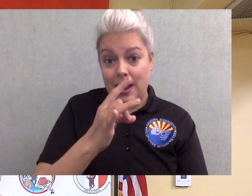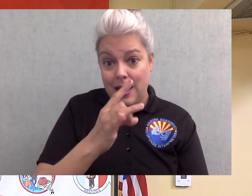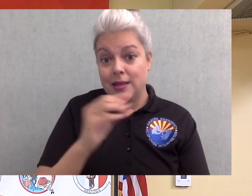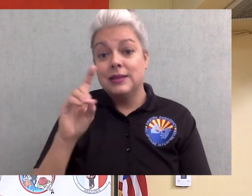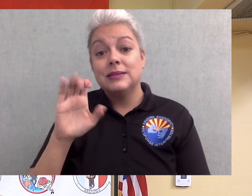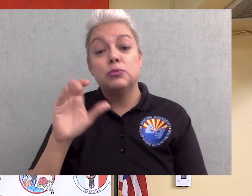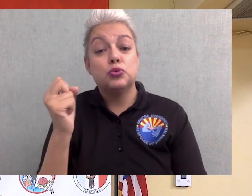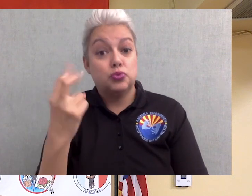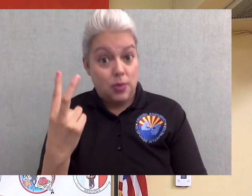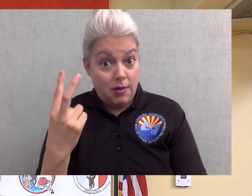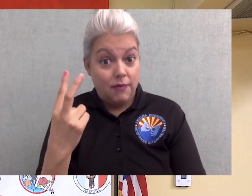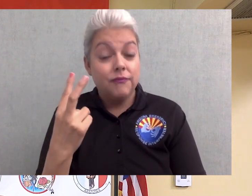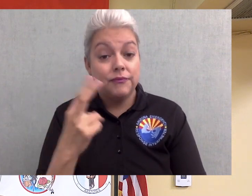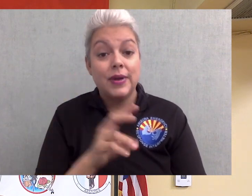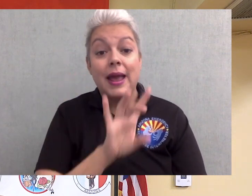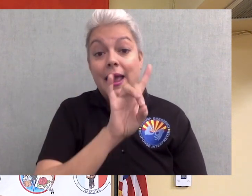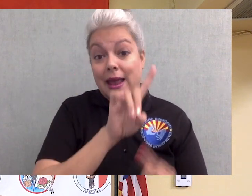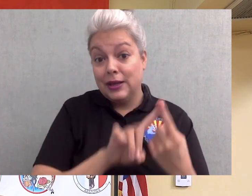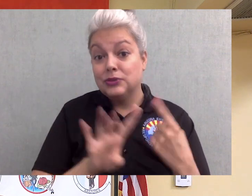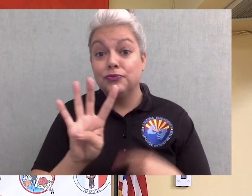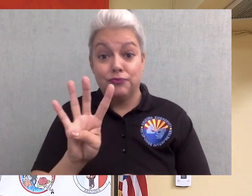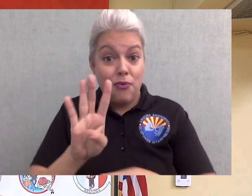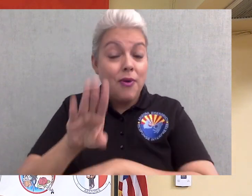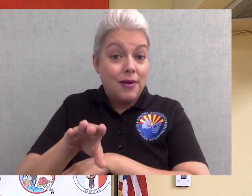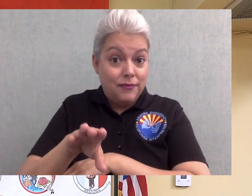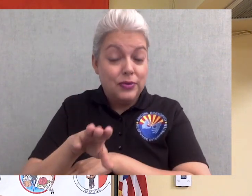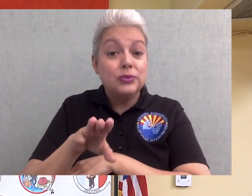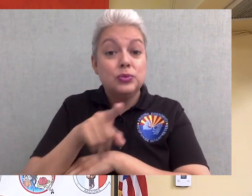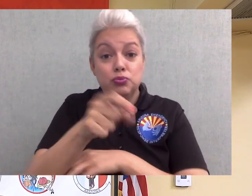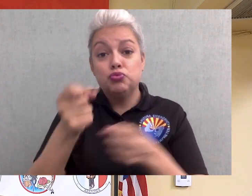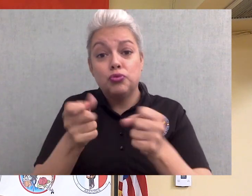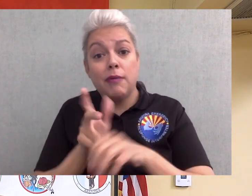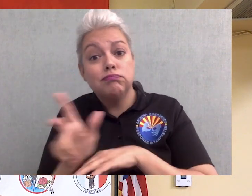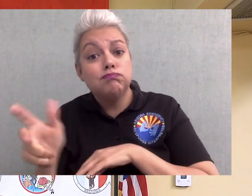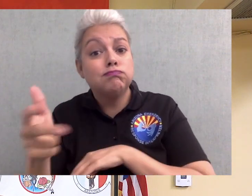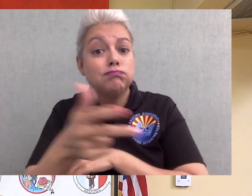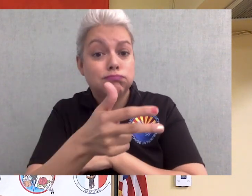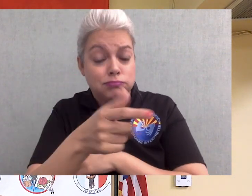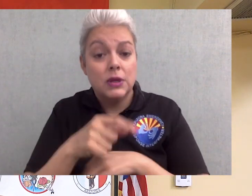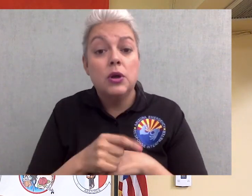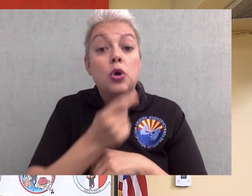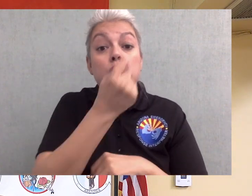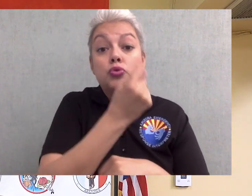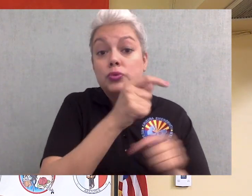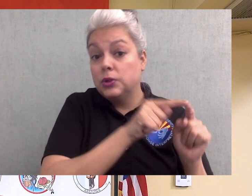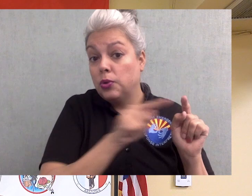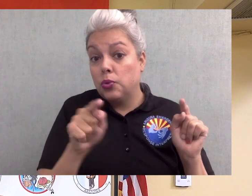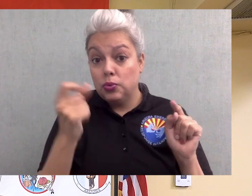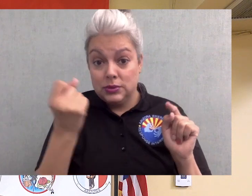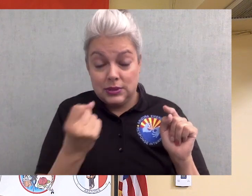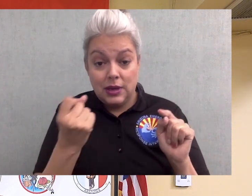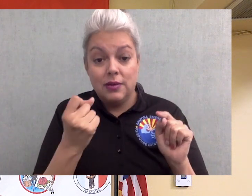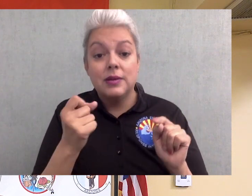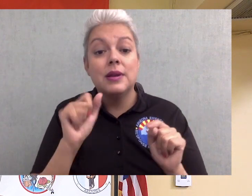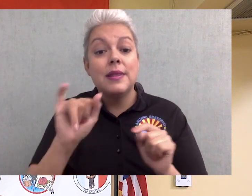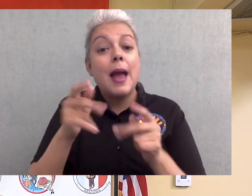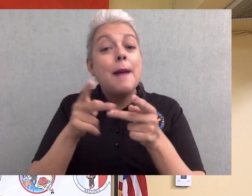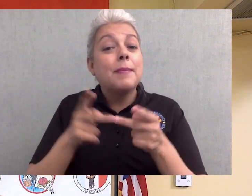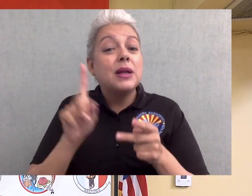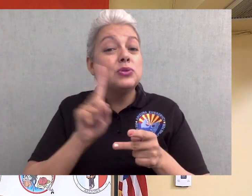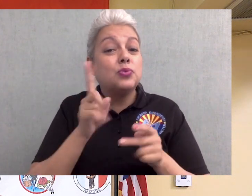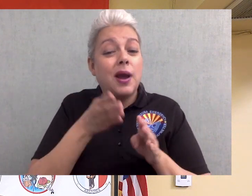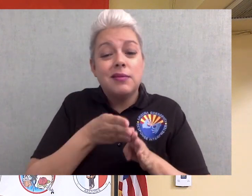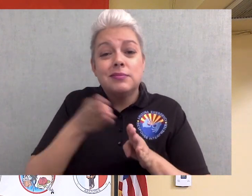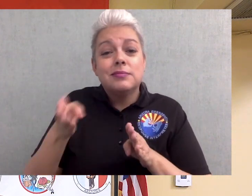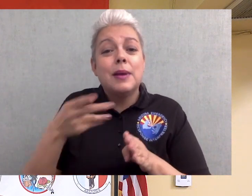and December 12th from 8 to 4 p.m., Tuesday through Saturday. It's a site next to